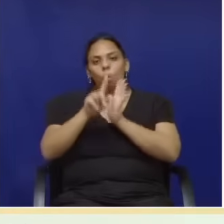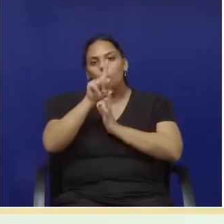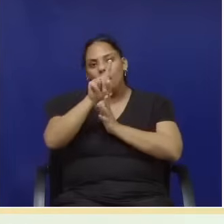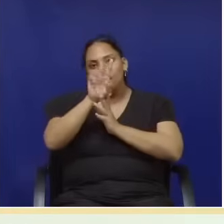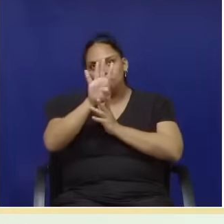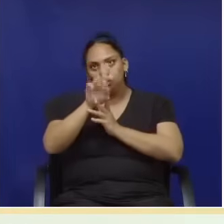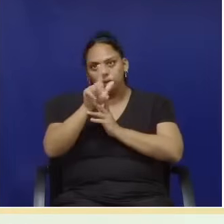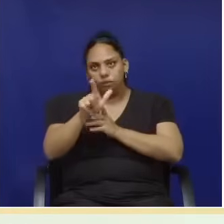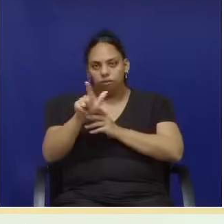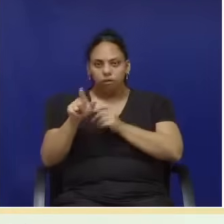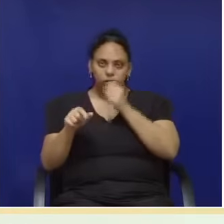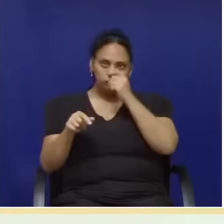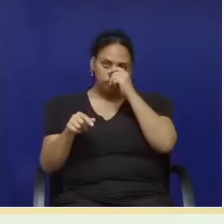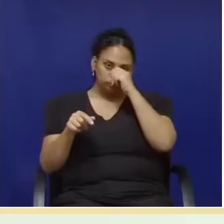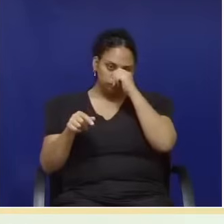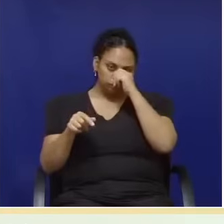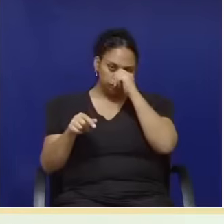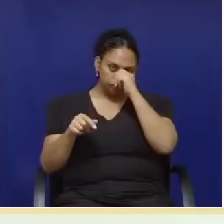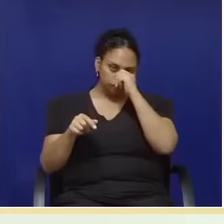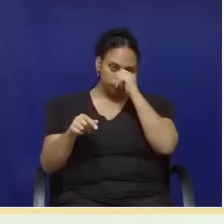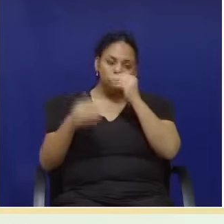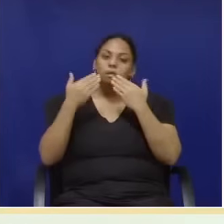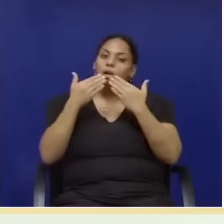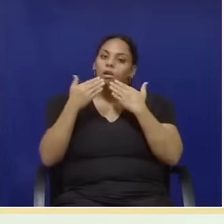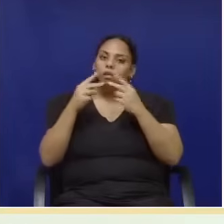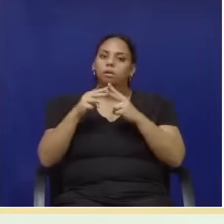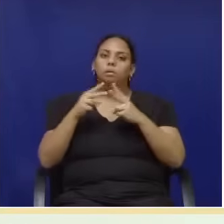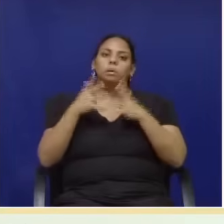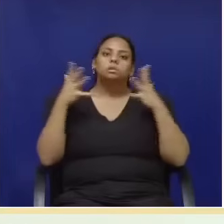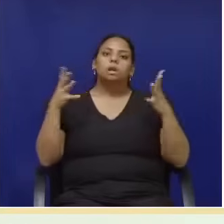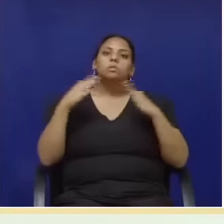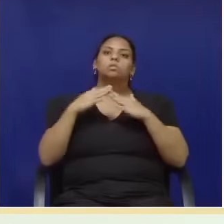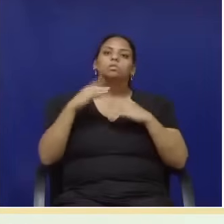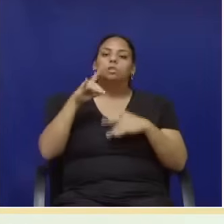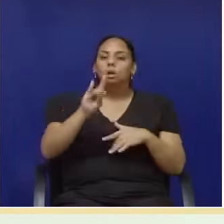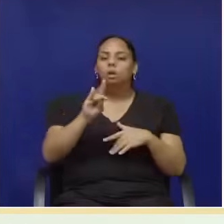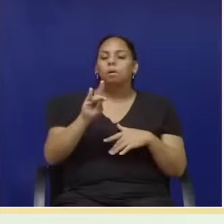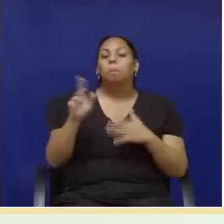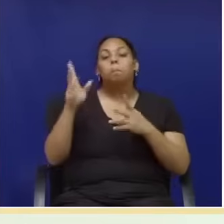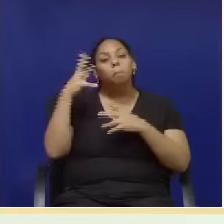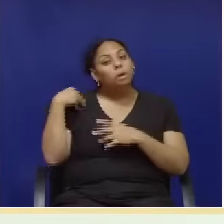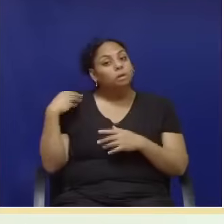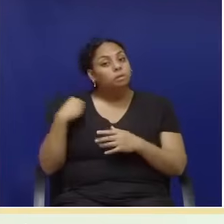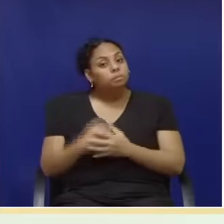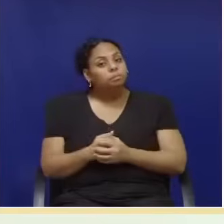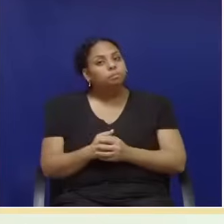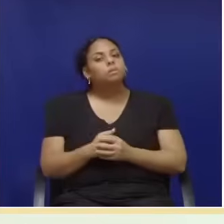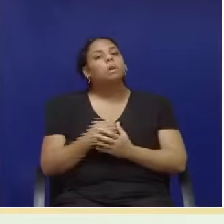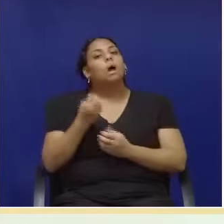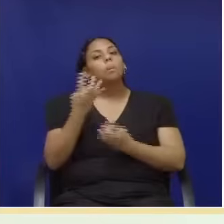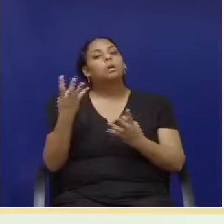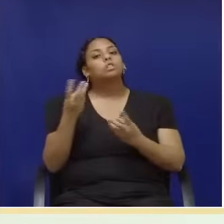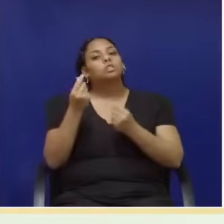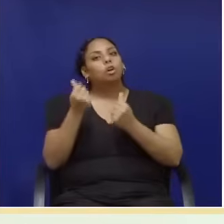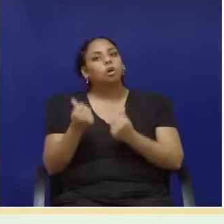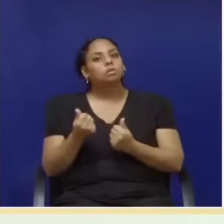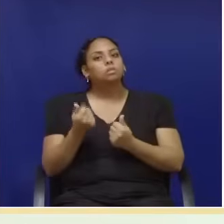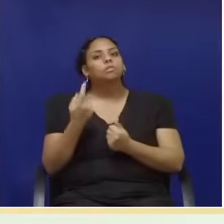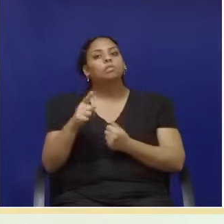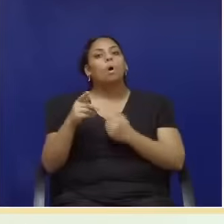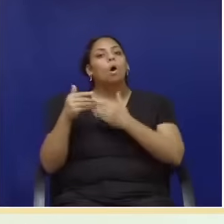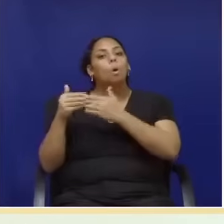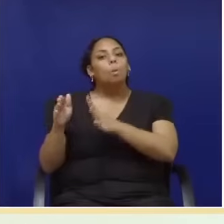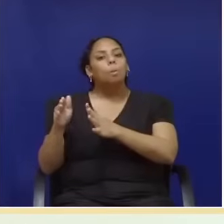Mpia. Thank you very much, House Chair. Minister, how much does it cost to open